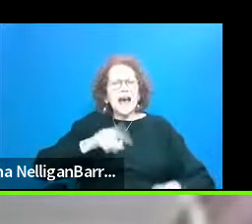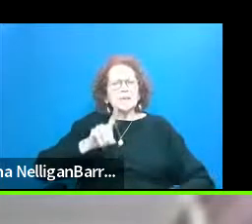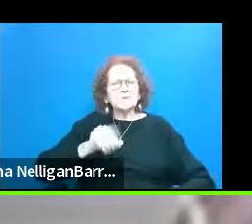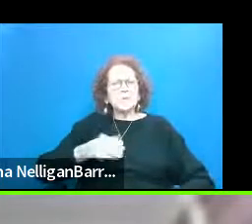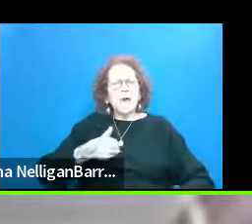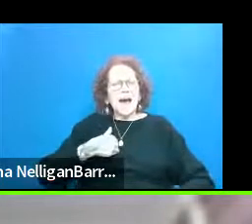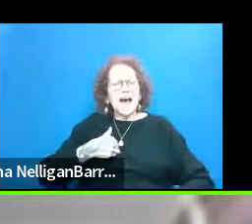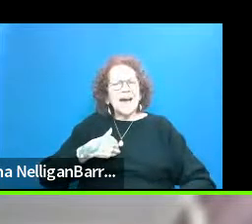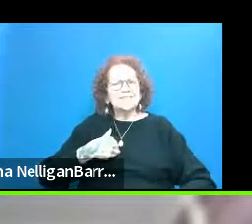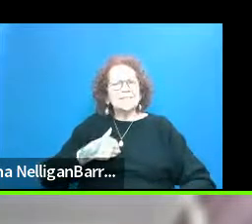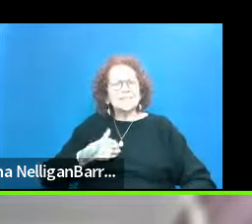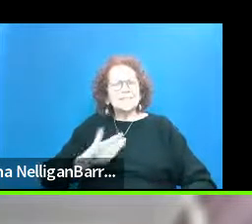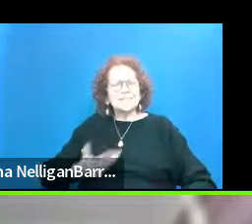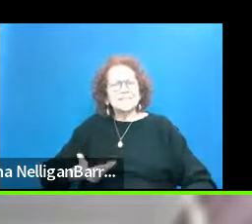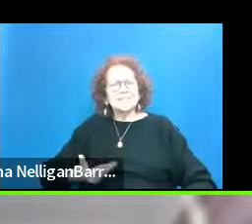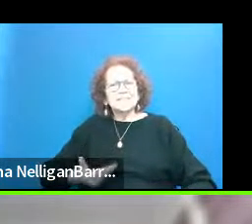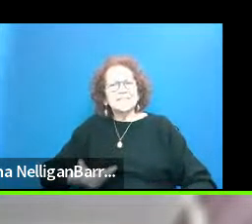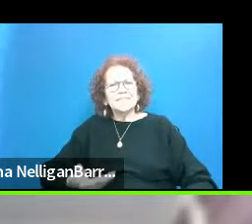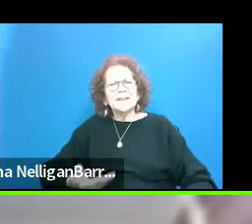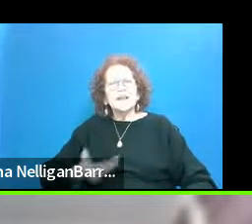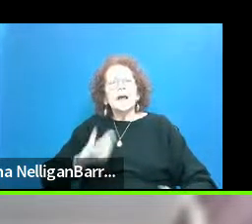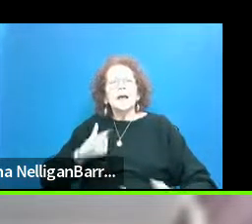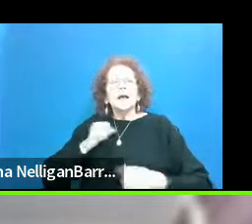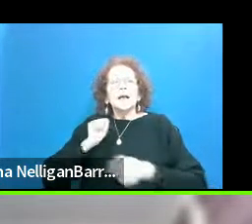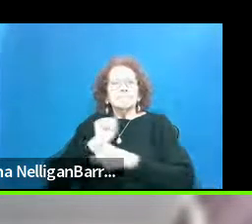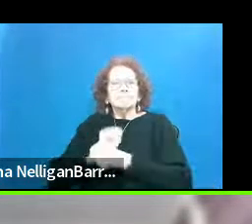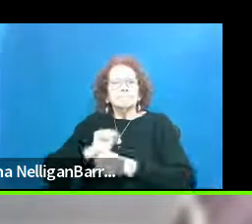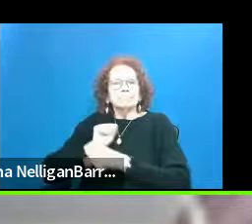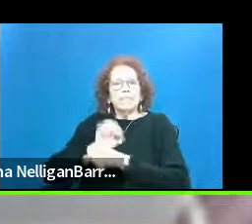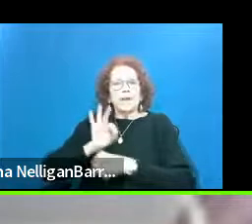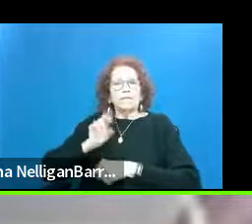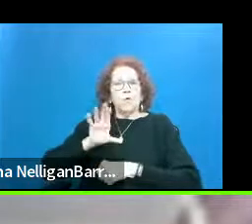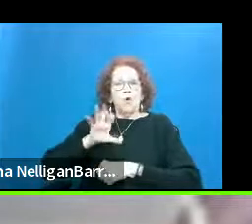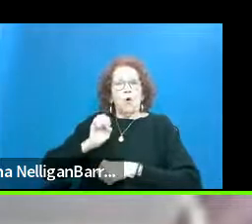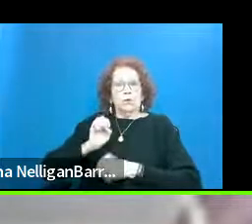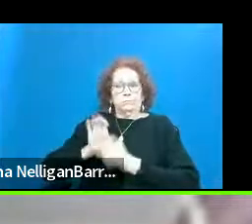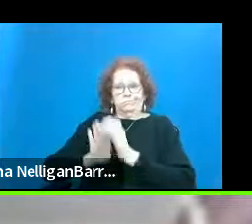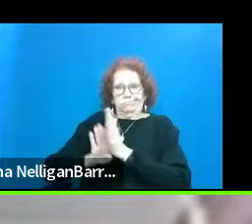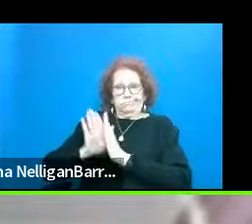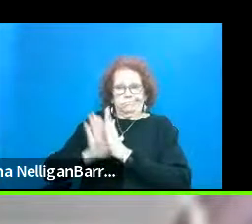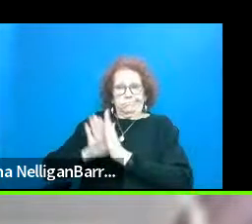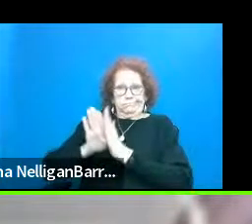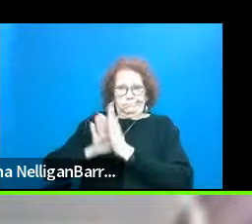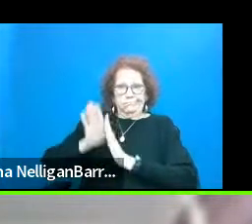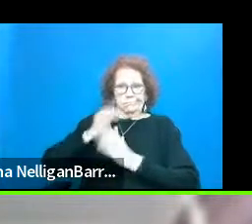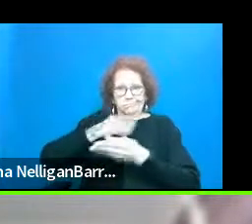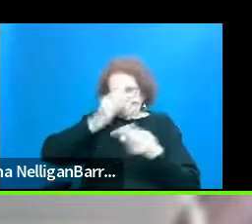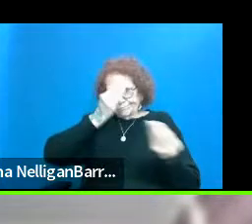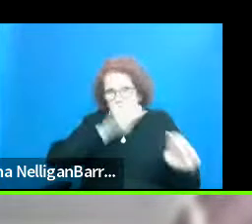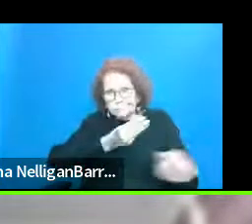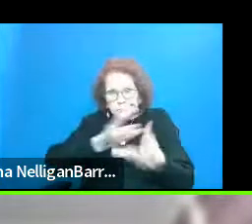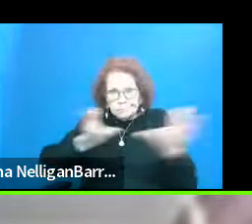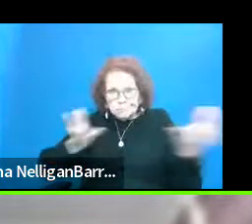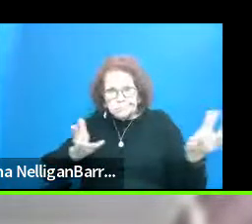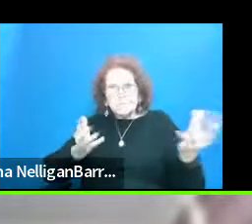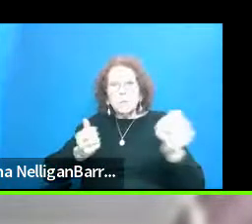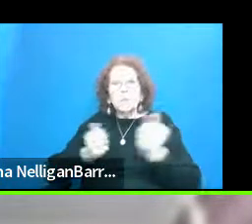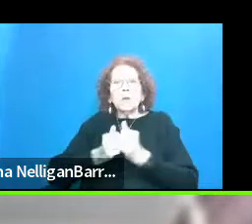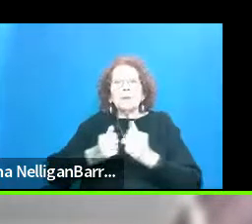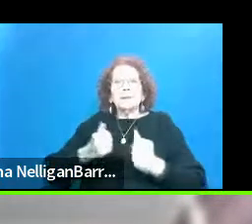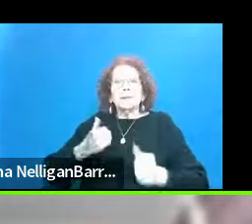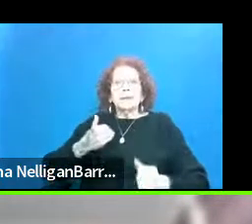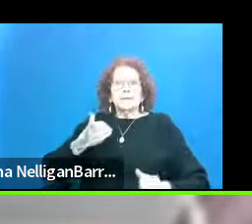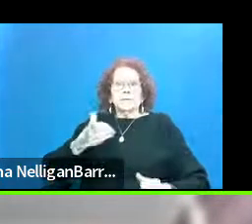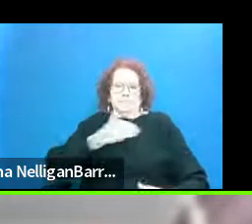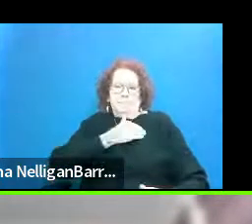a workforce development item I'd like to share with you guys. I've been working with the mayor and his team, and we are going to be rolling